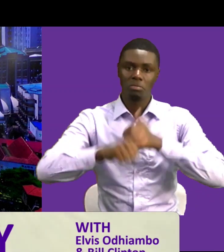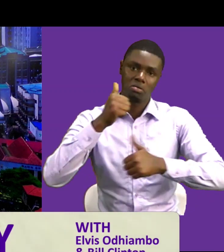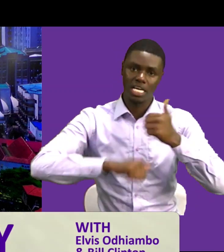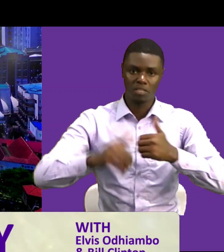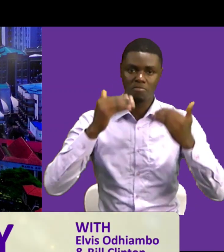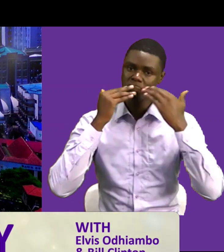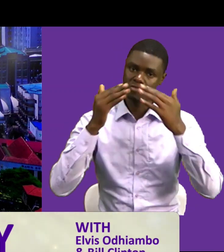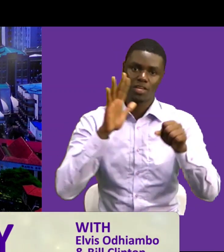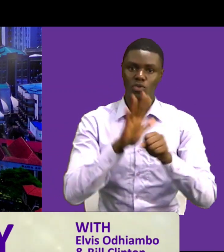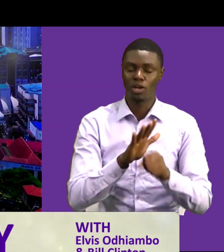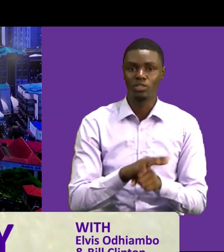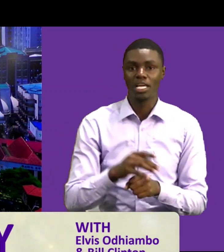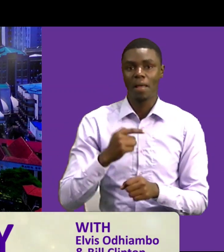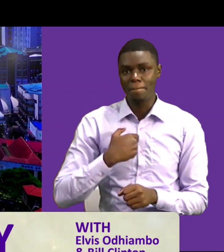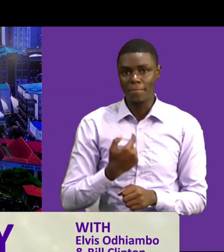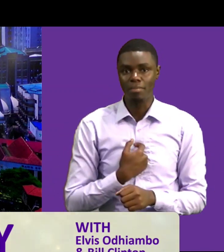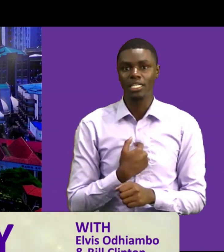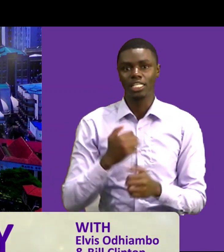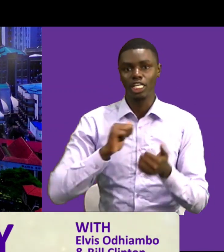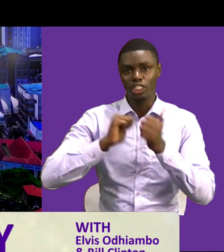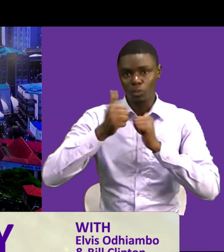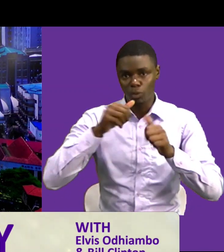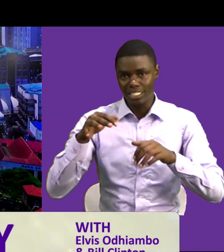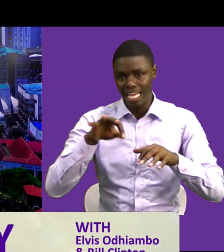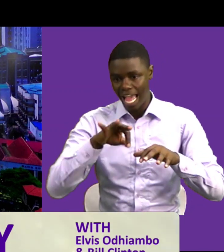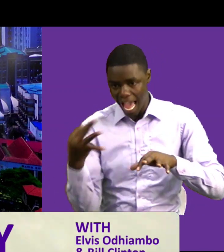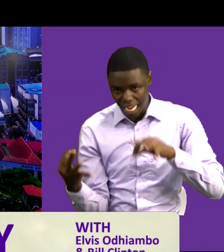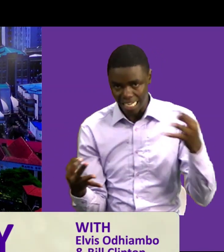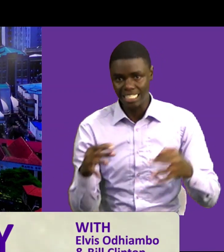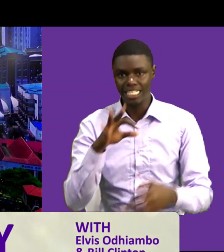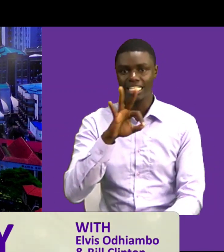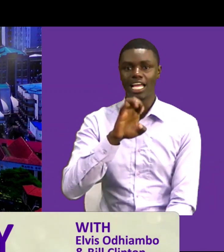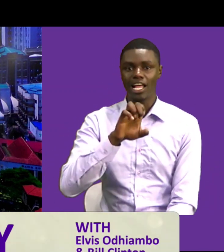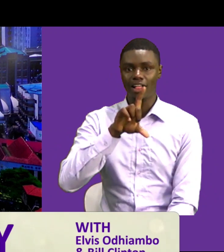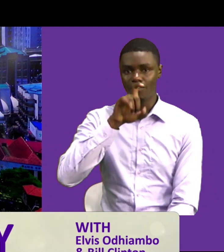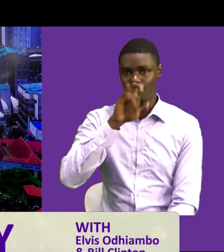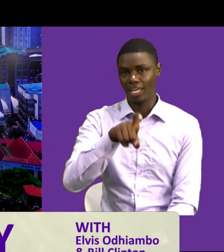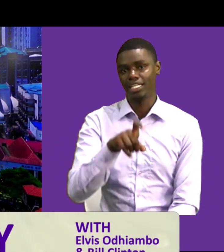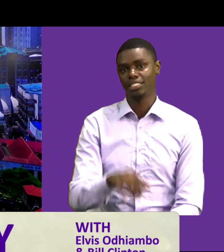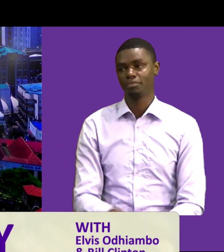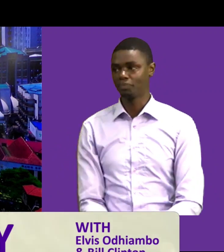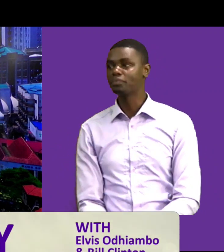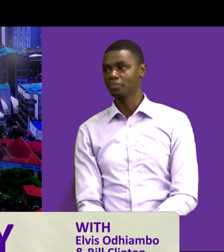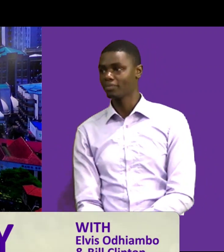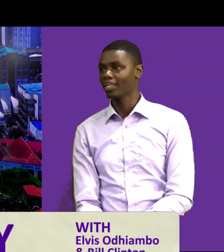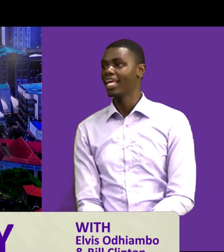activities. Thank you so much. I've been your sports analyst, Felix MAKONA.